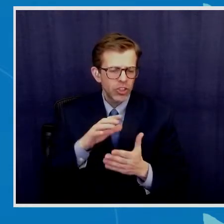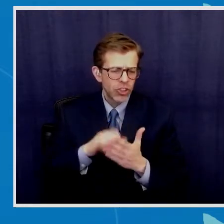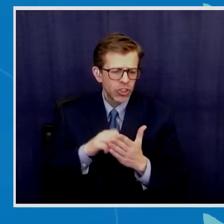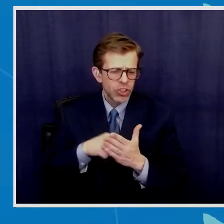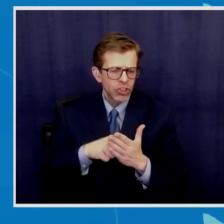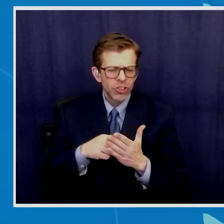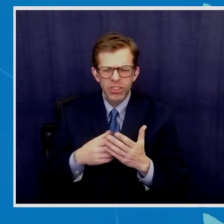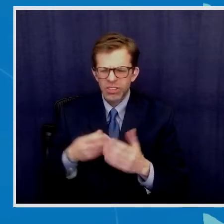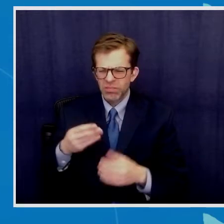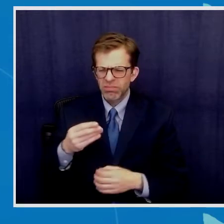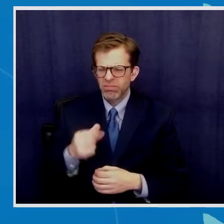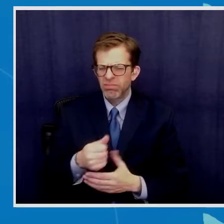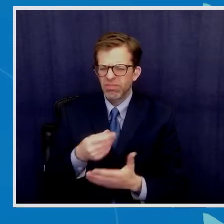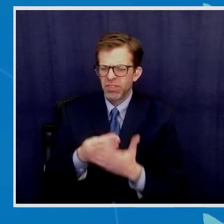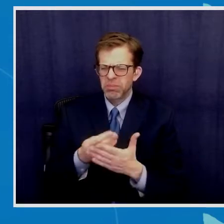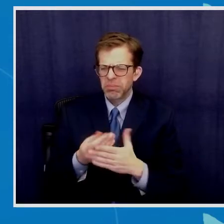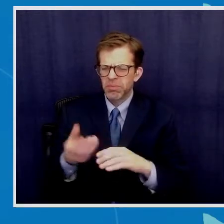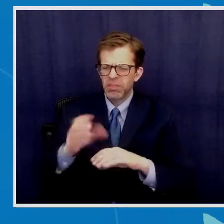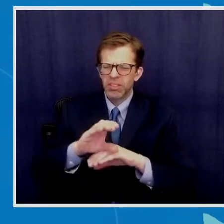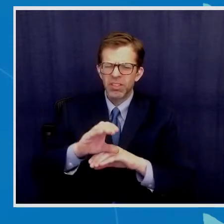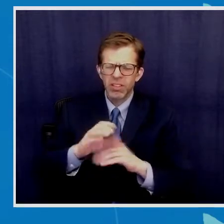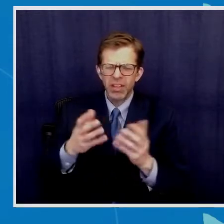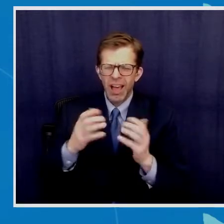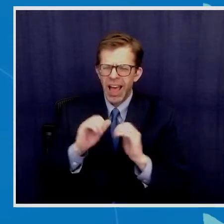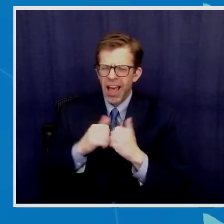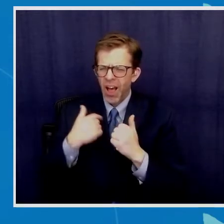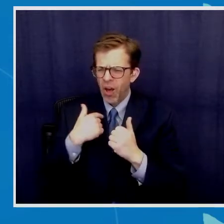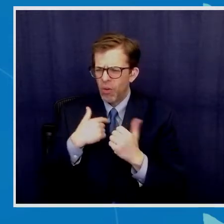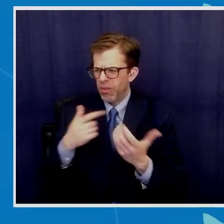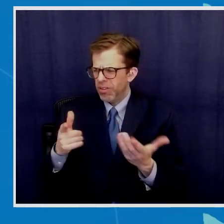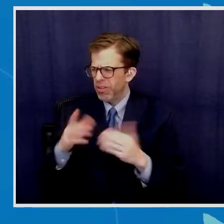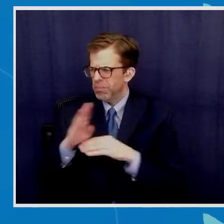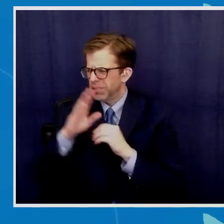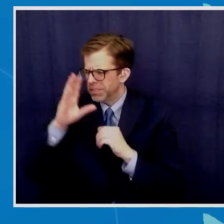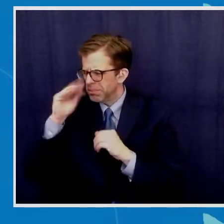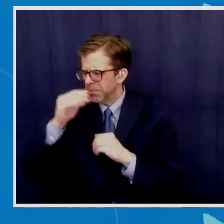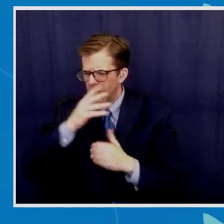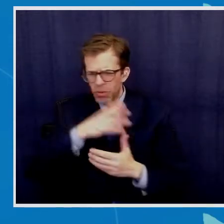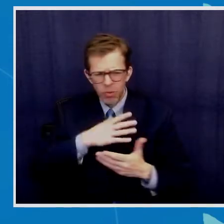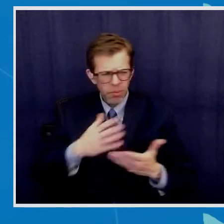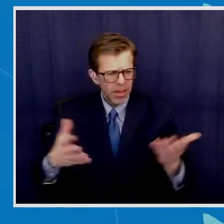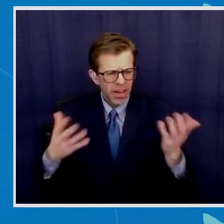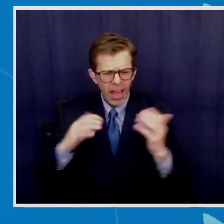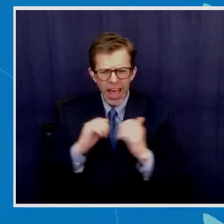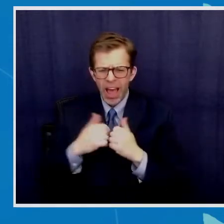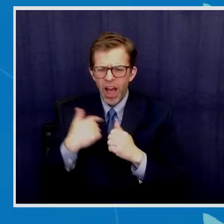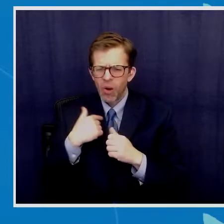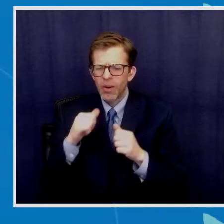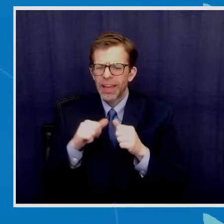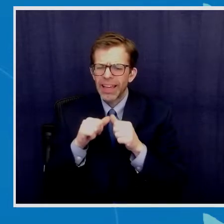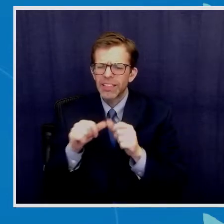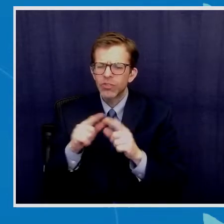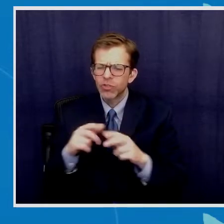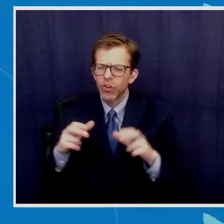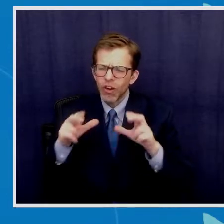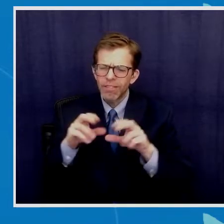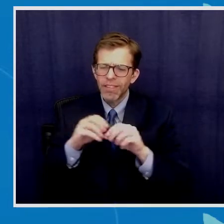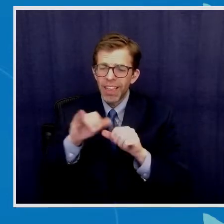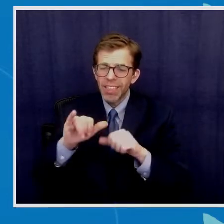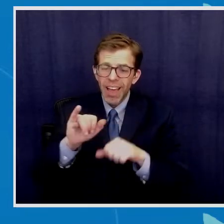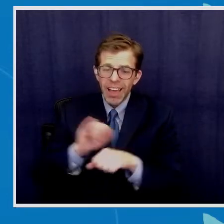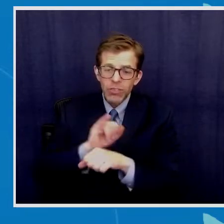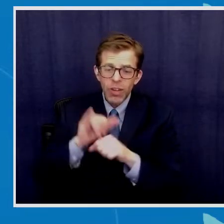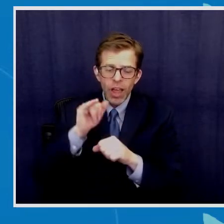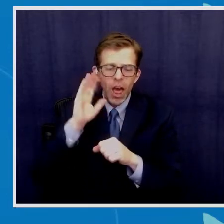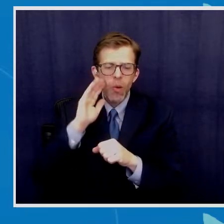connect? How can we continue, and we're businessmen, women, how can we continue to invest in an industry that would not be